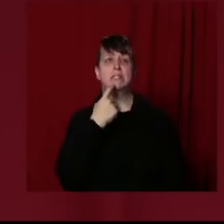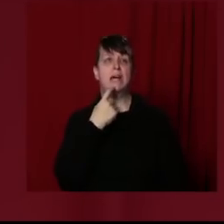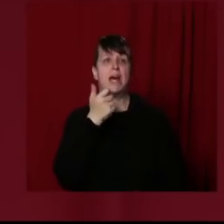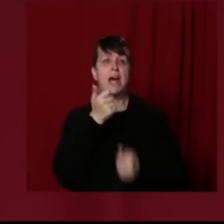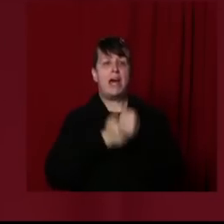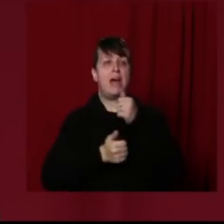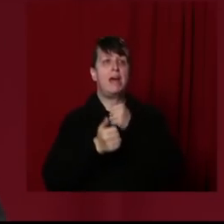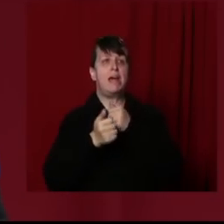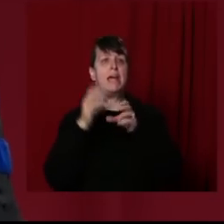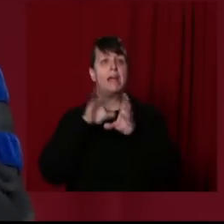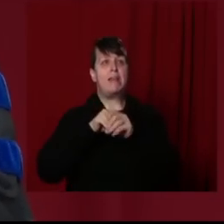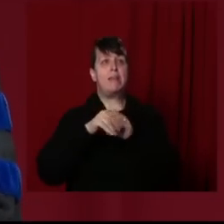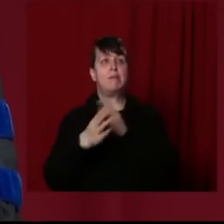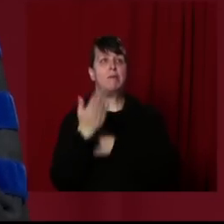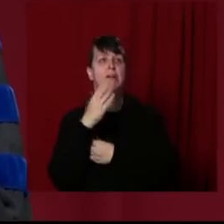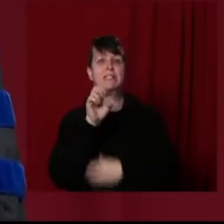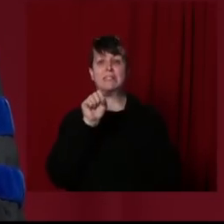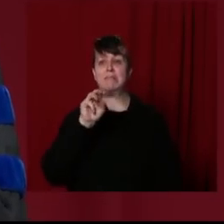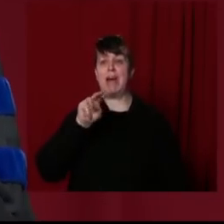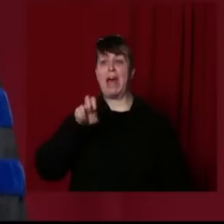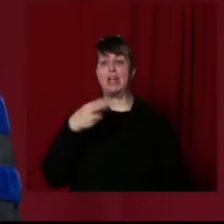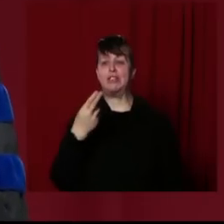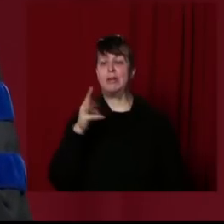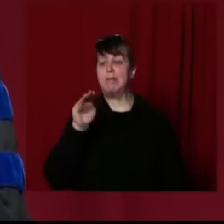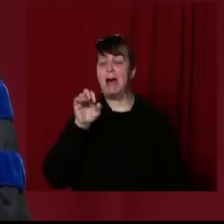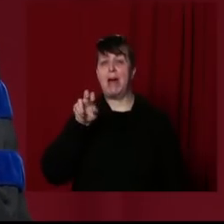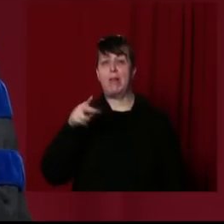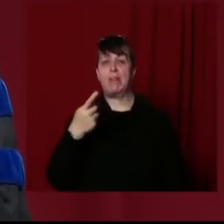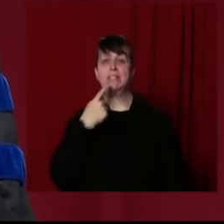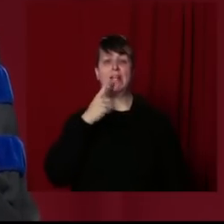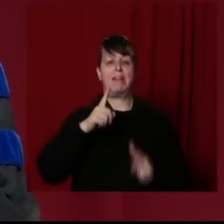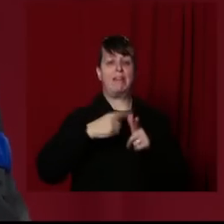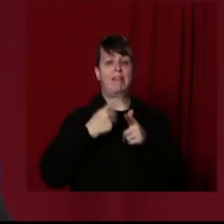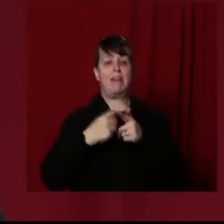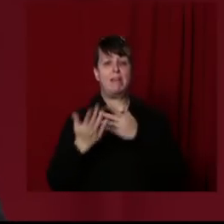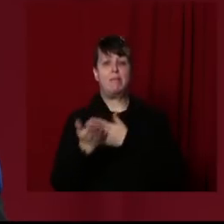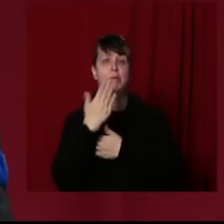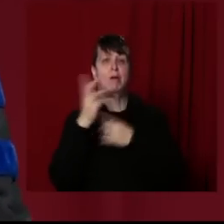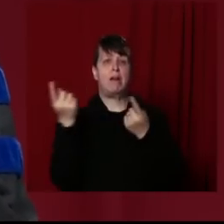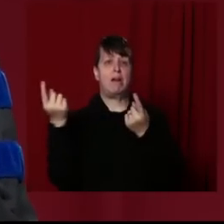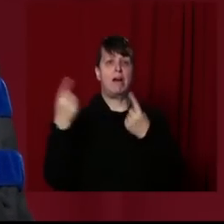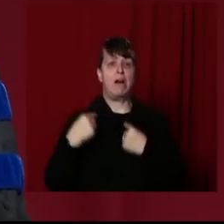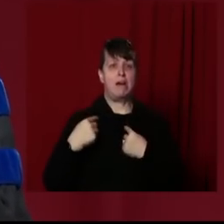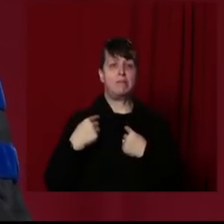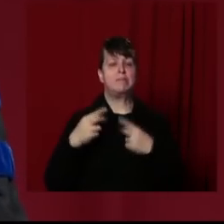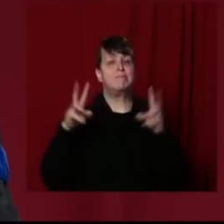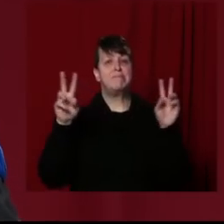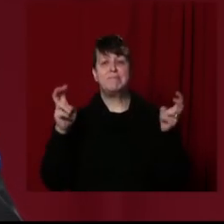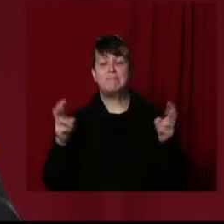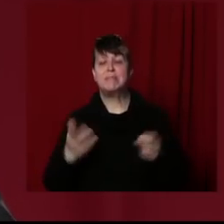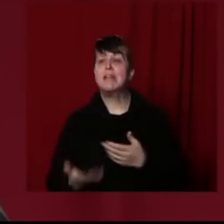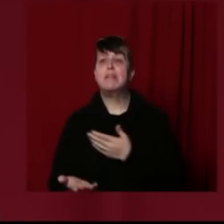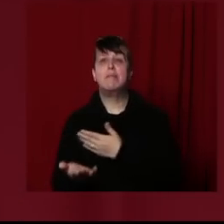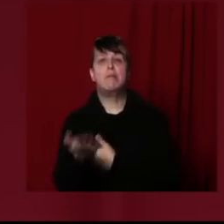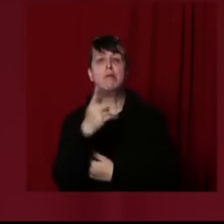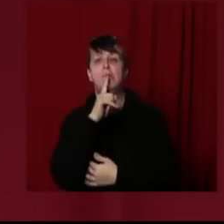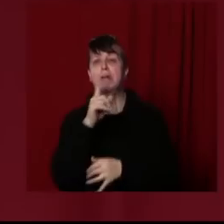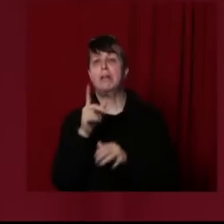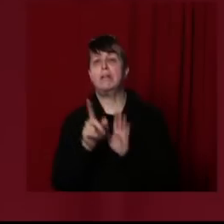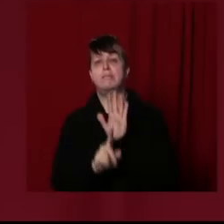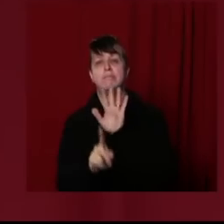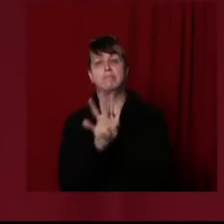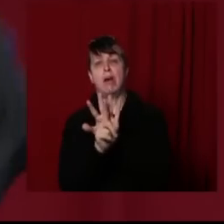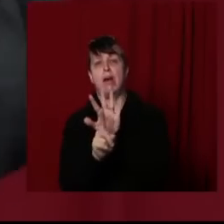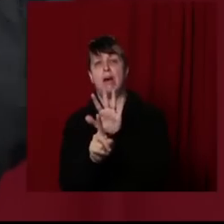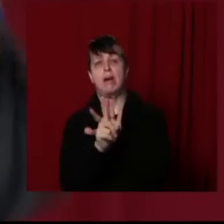Smash Mouth declared, "Then the morning comes." The morning is a popular reference point and a